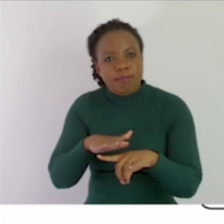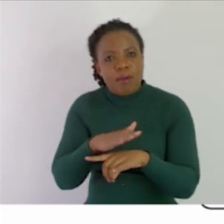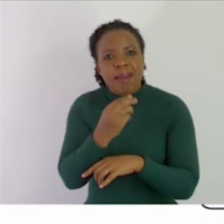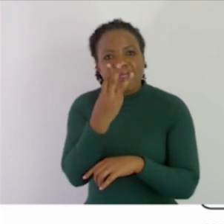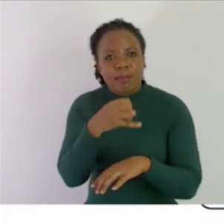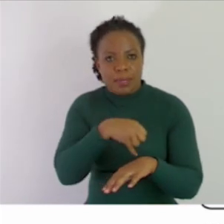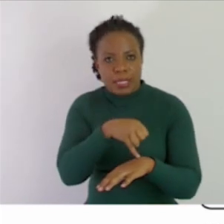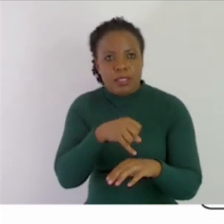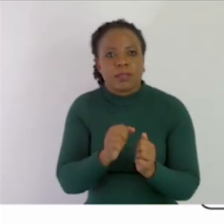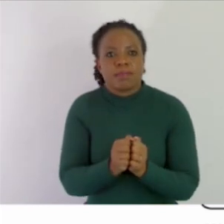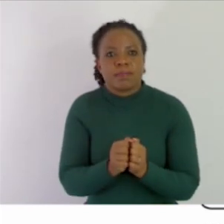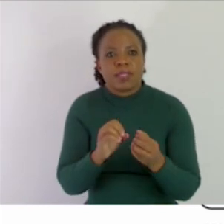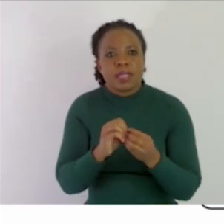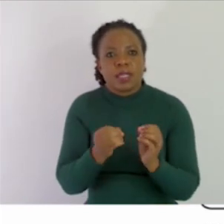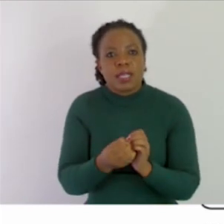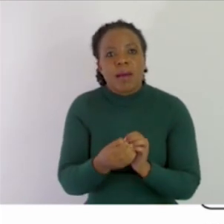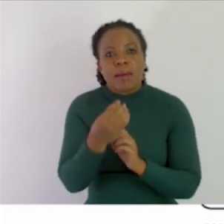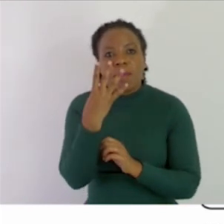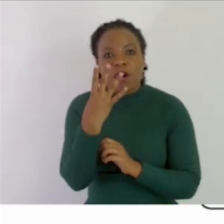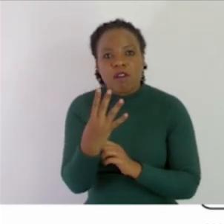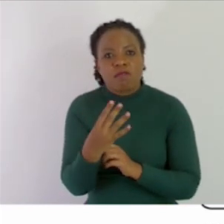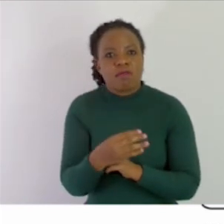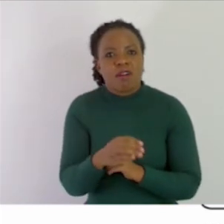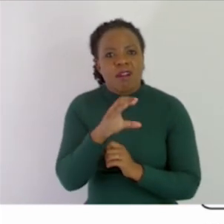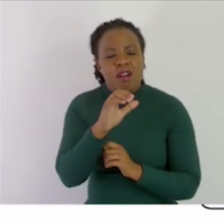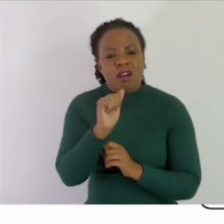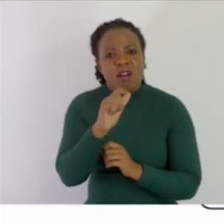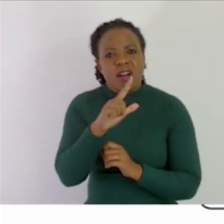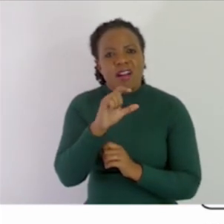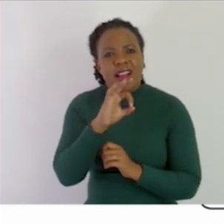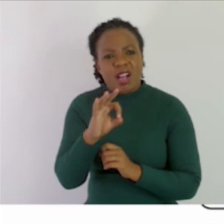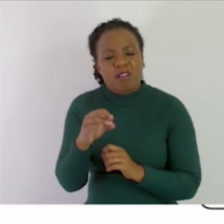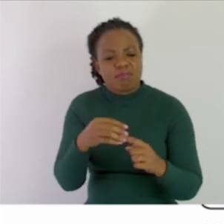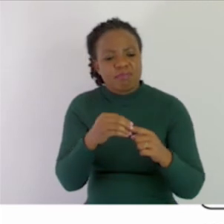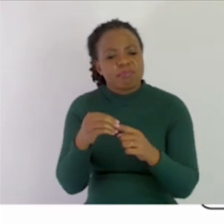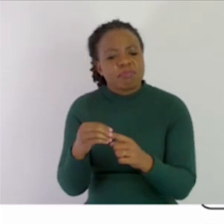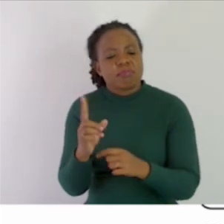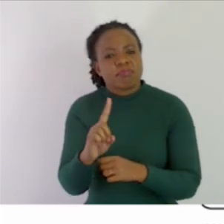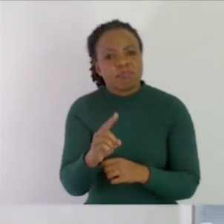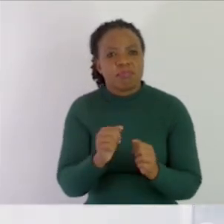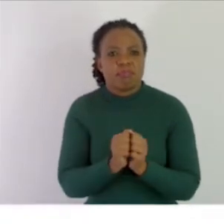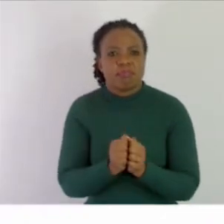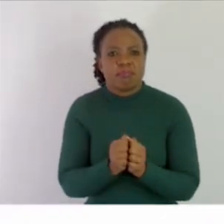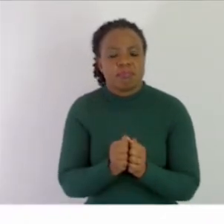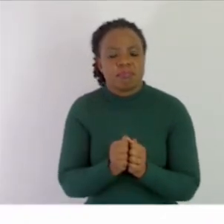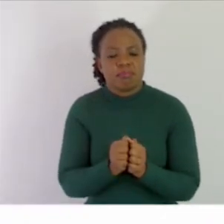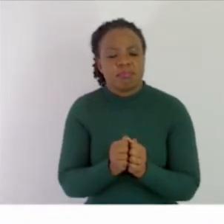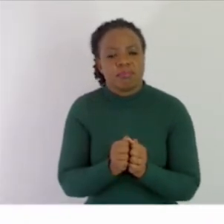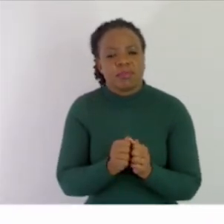animals. What was special about the calf? Which animals